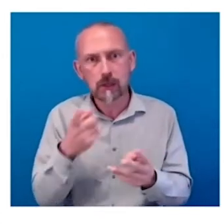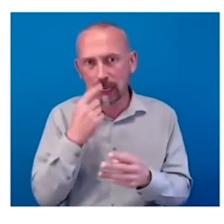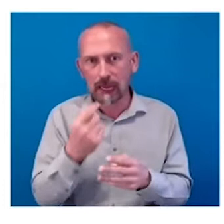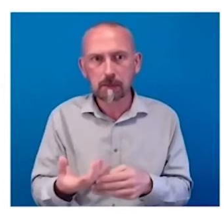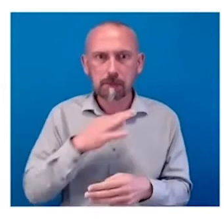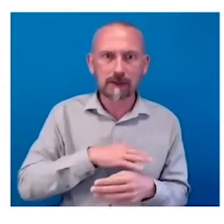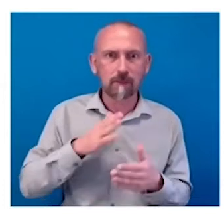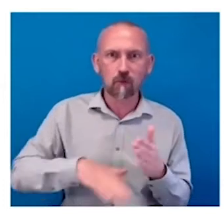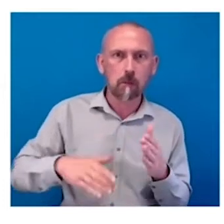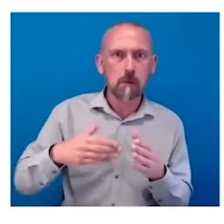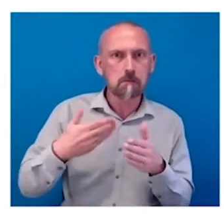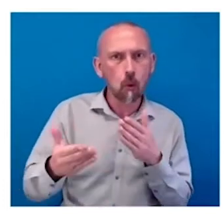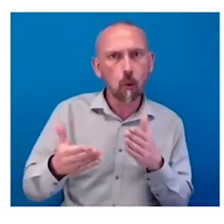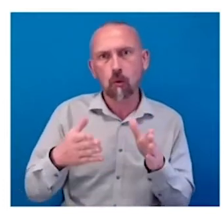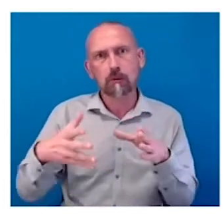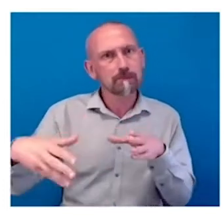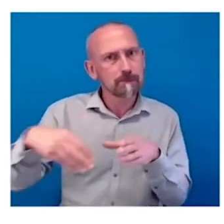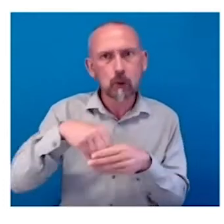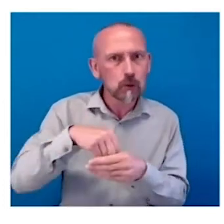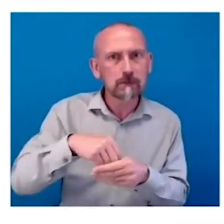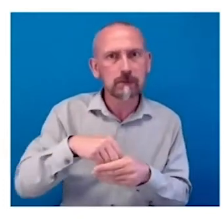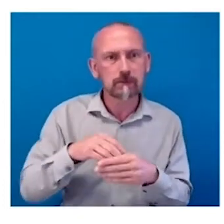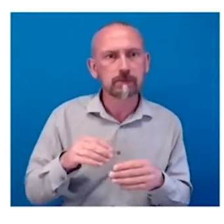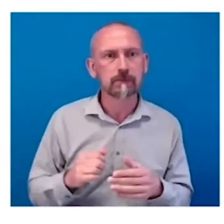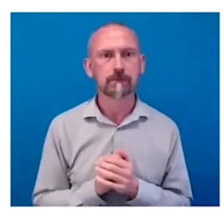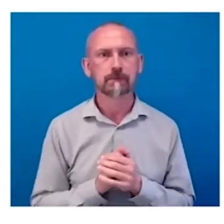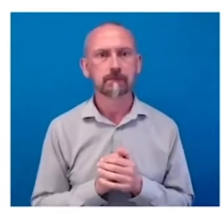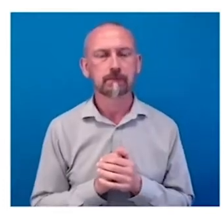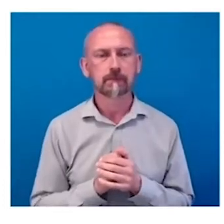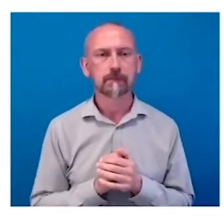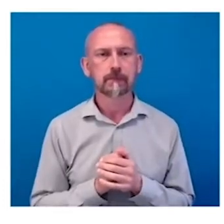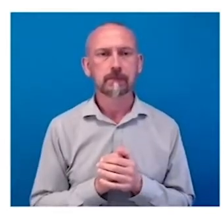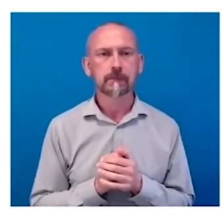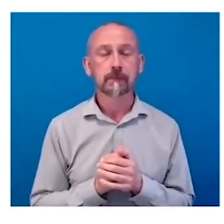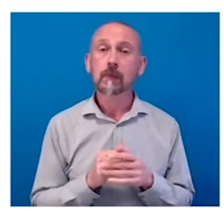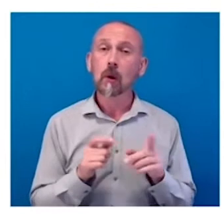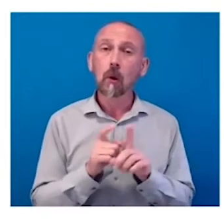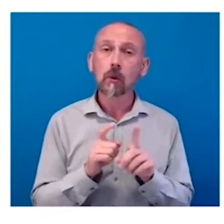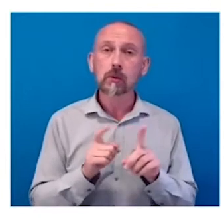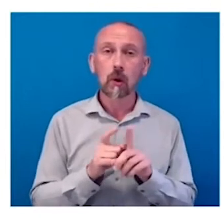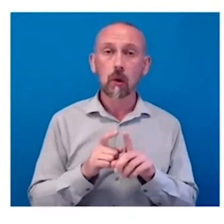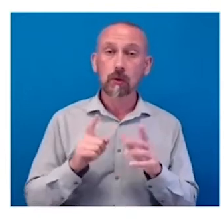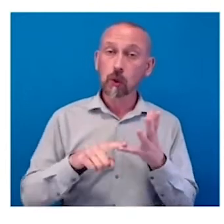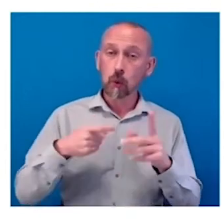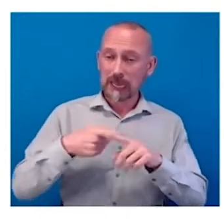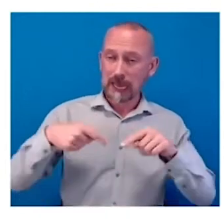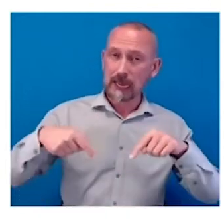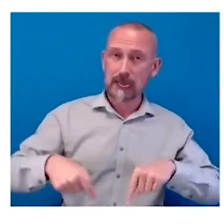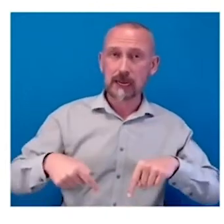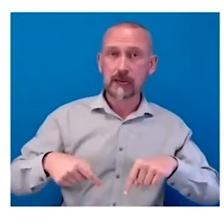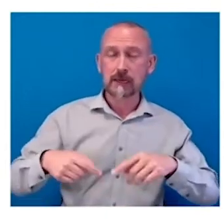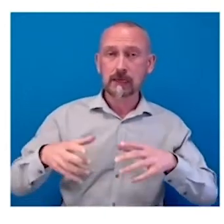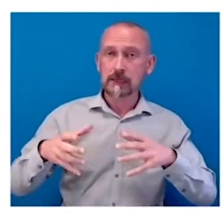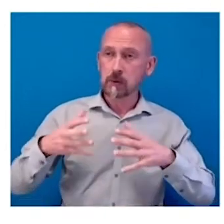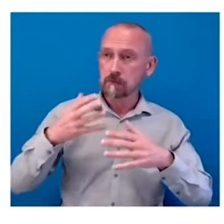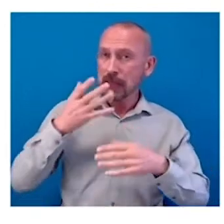inclusive practices. And we also have an aging population. So the UK has an aging population generally, and more